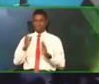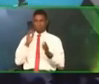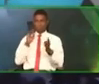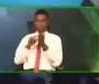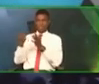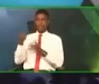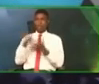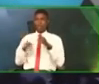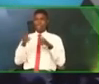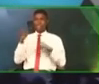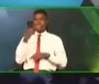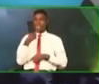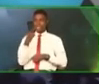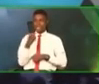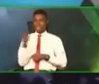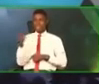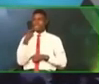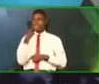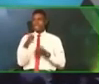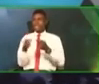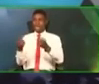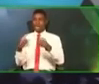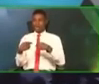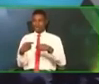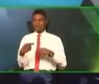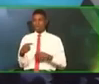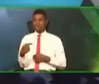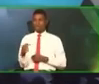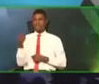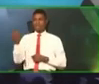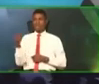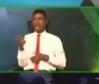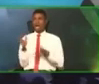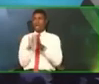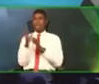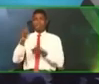What did I say? You said I should come. What did I say? You asked me to move forward.